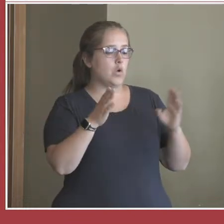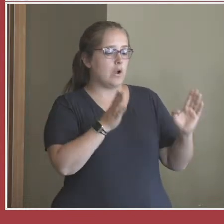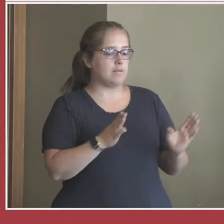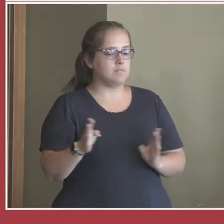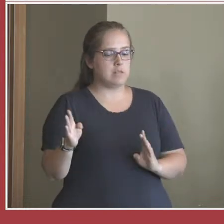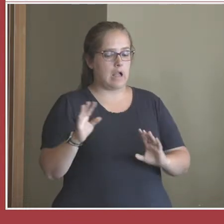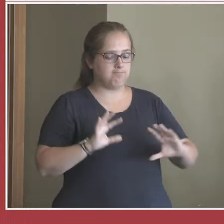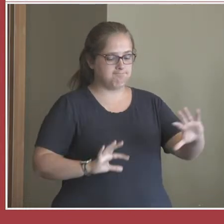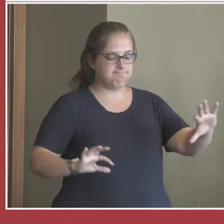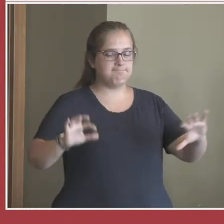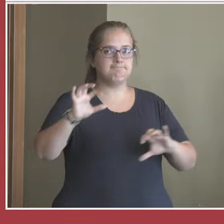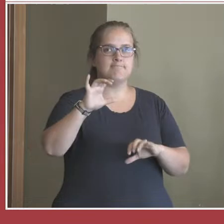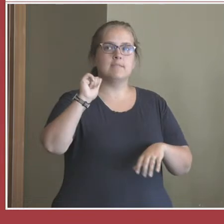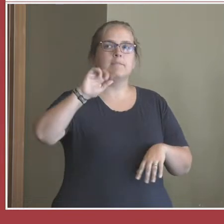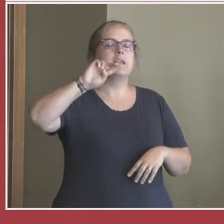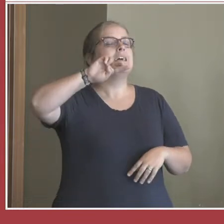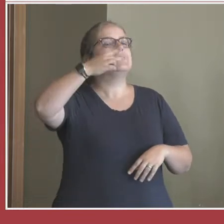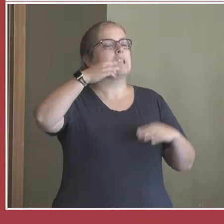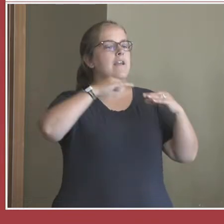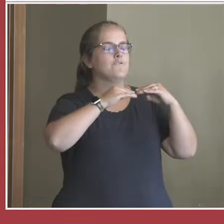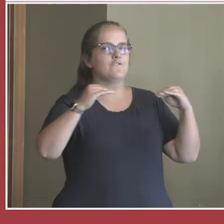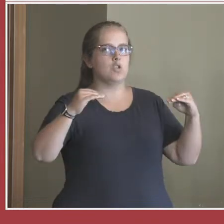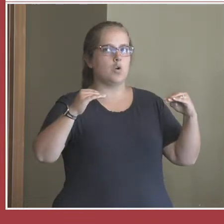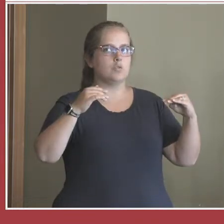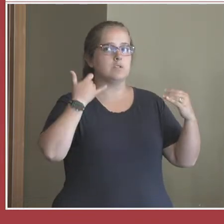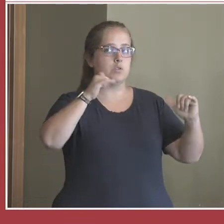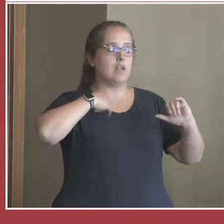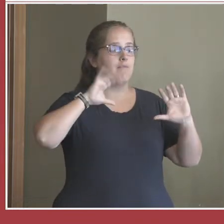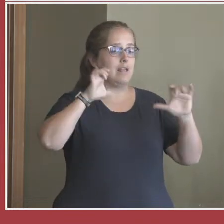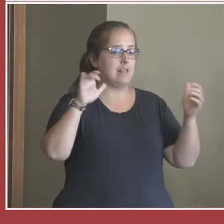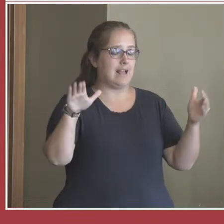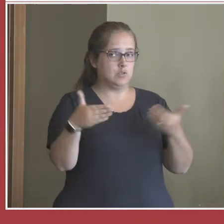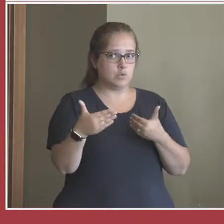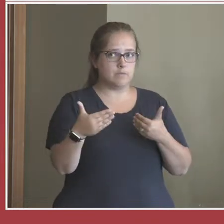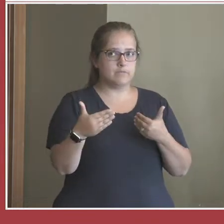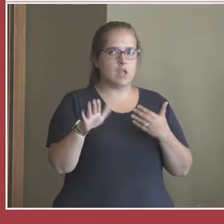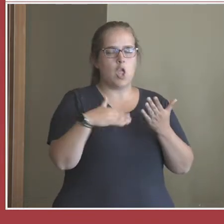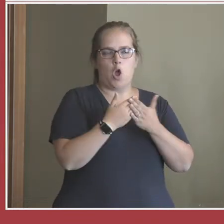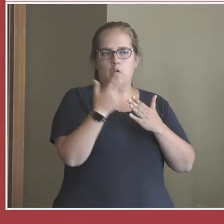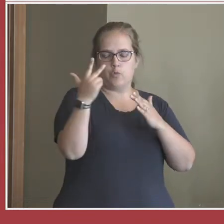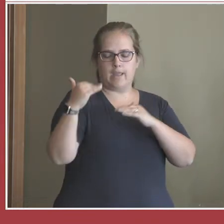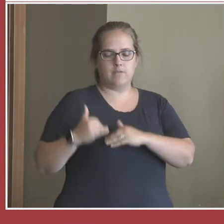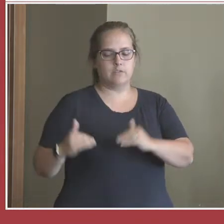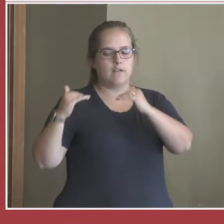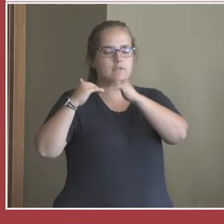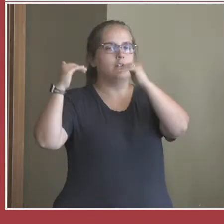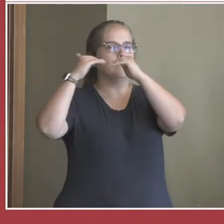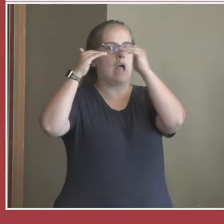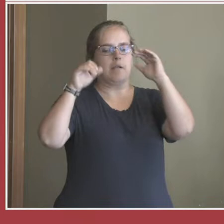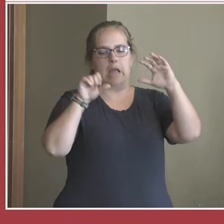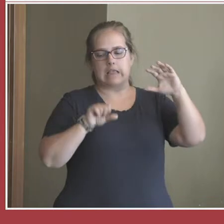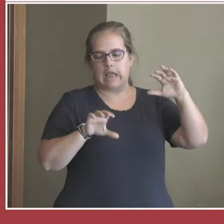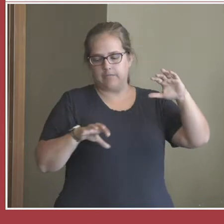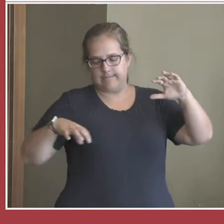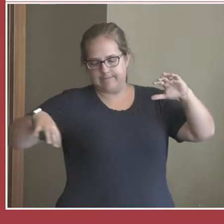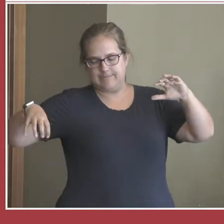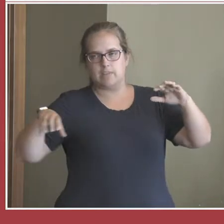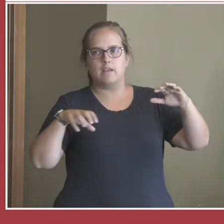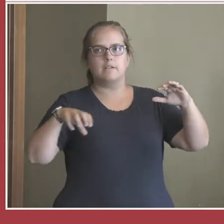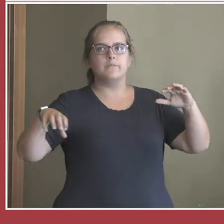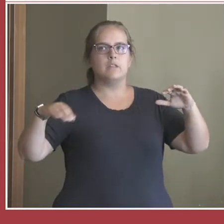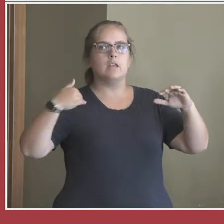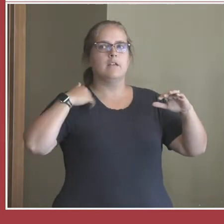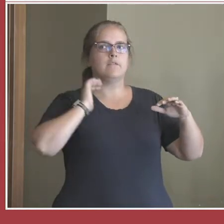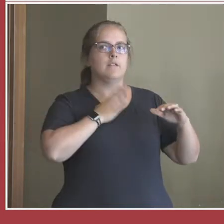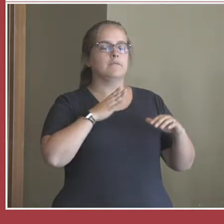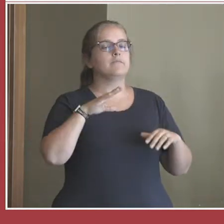this is moving on up to the second floor. We still have classrooms, again, on all 3 floors. On our south classroom wing, we have